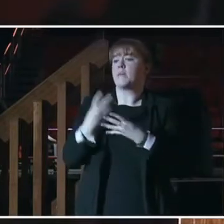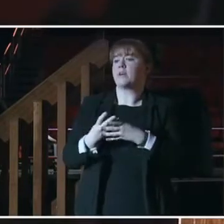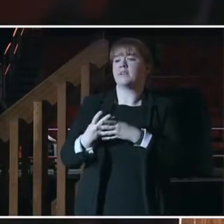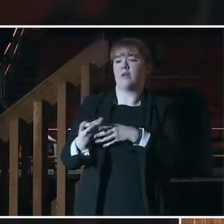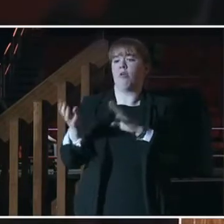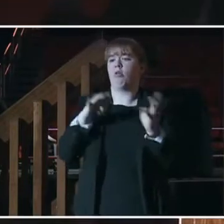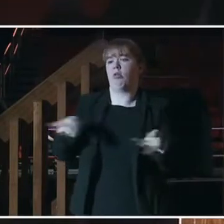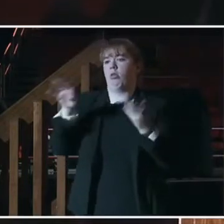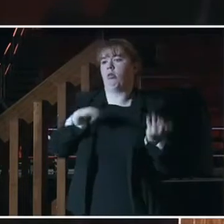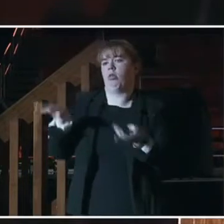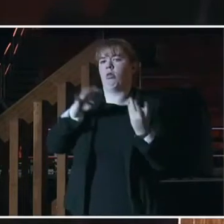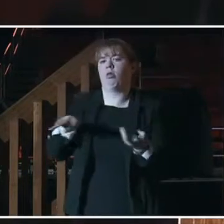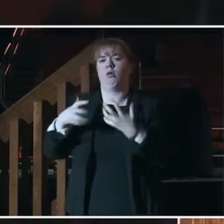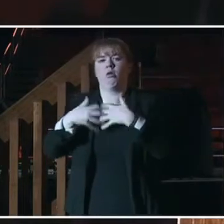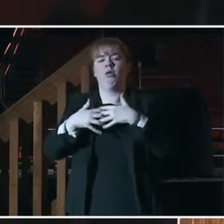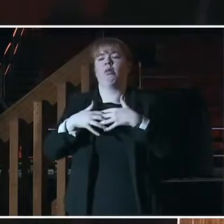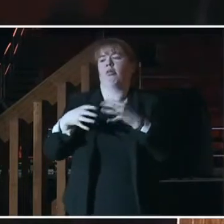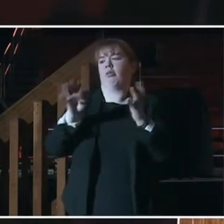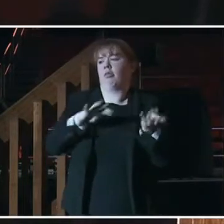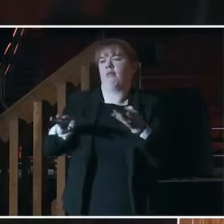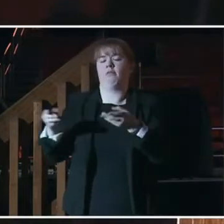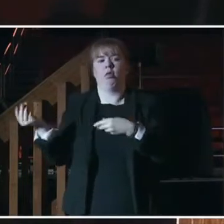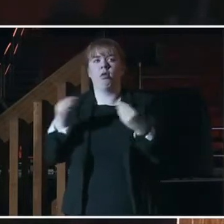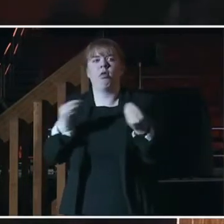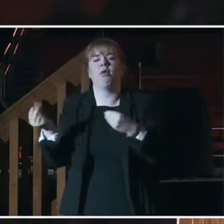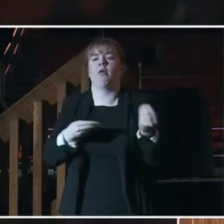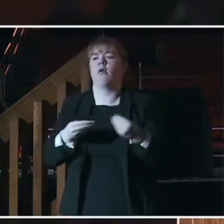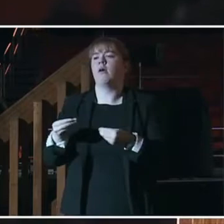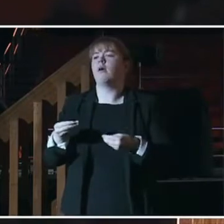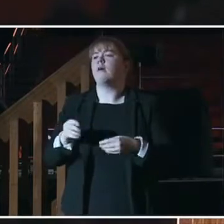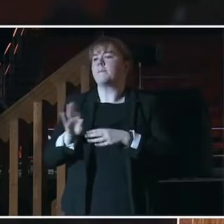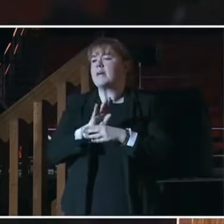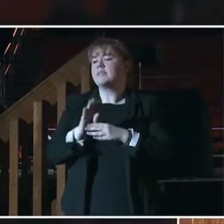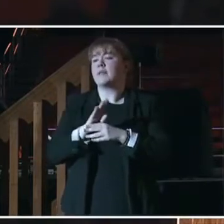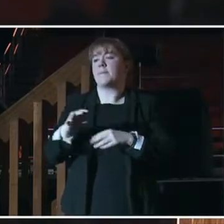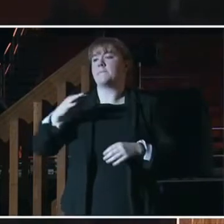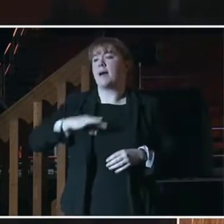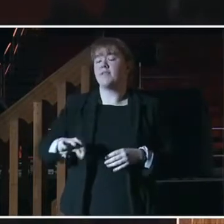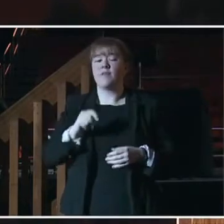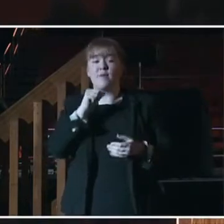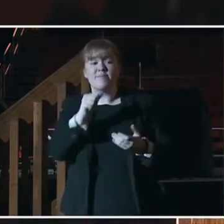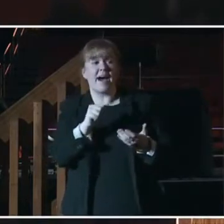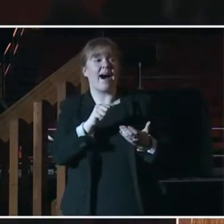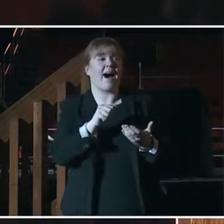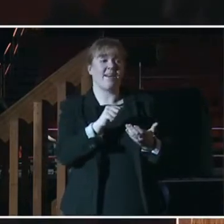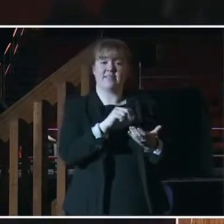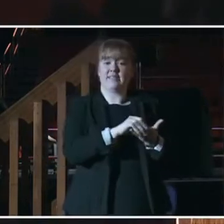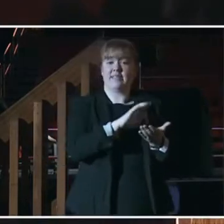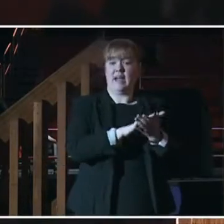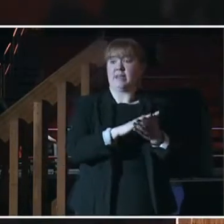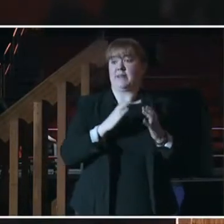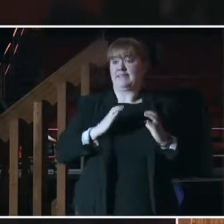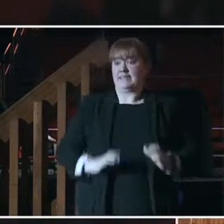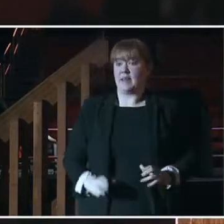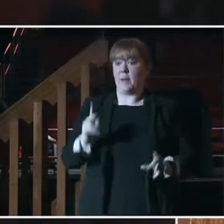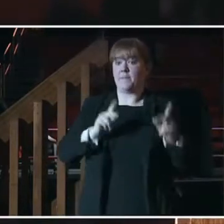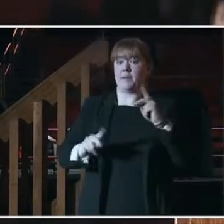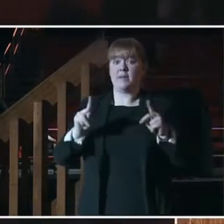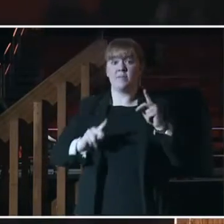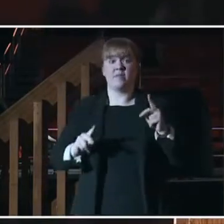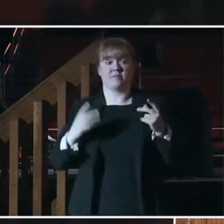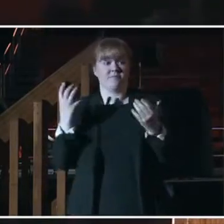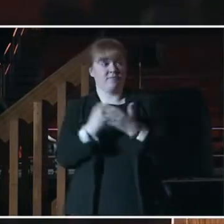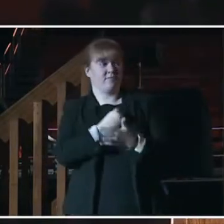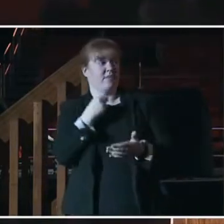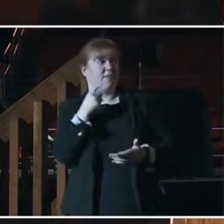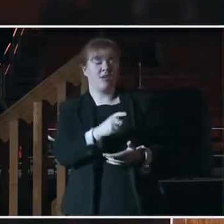talked about. There's industries that are benefiting from undocumented people who are championing the bigotry of this